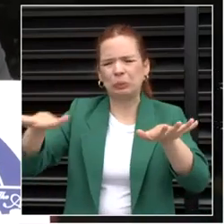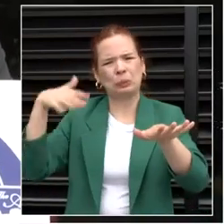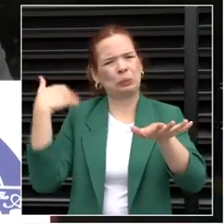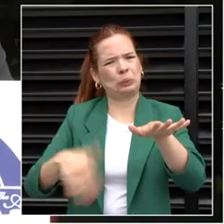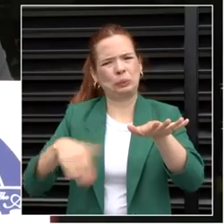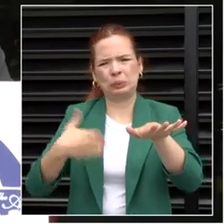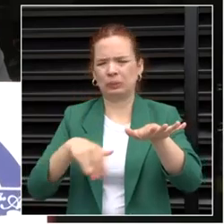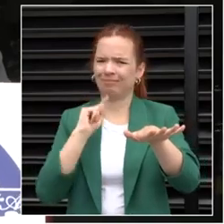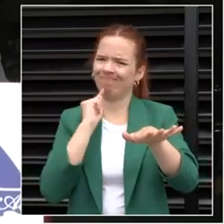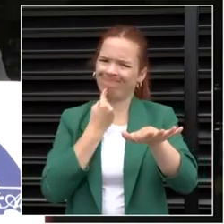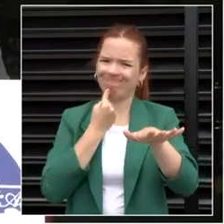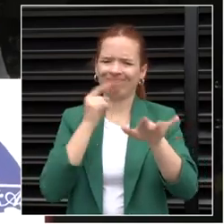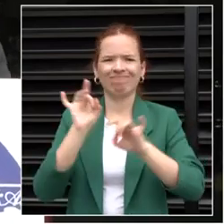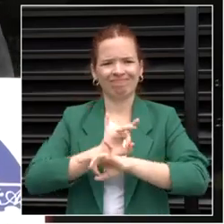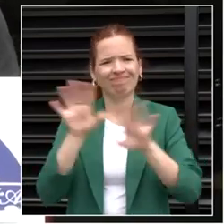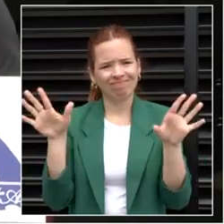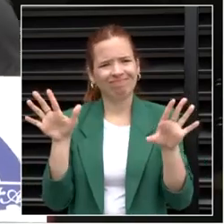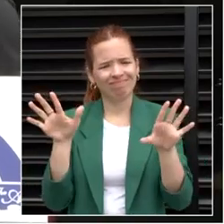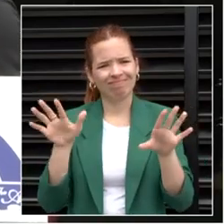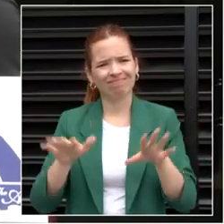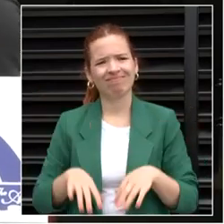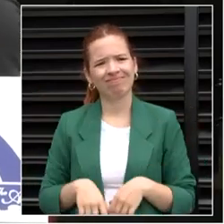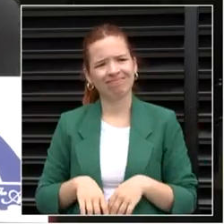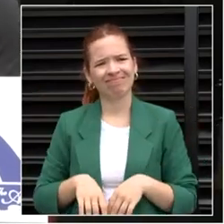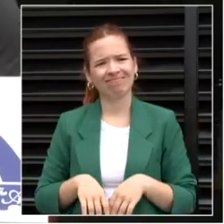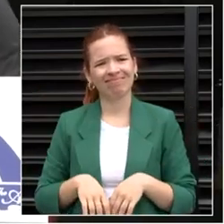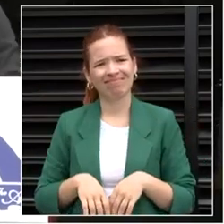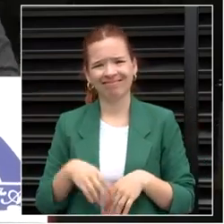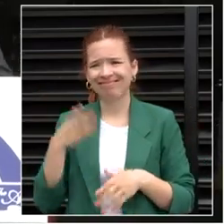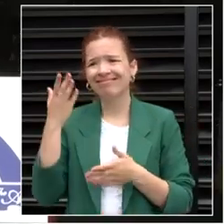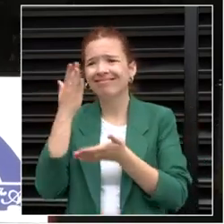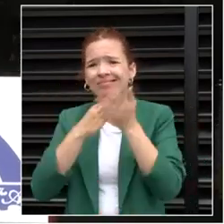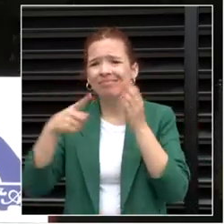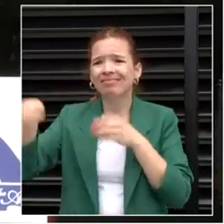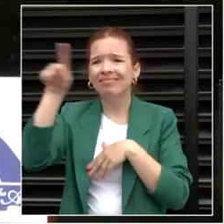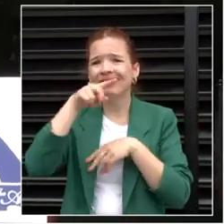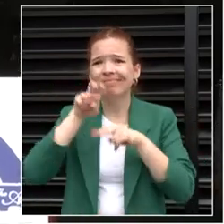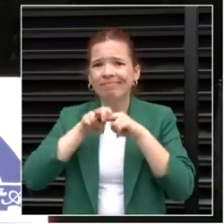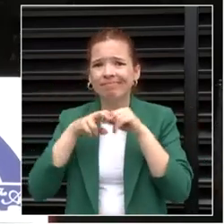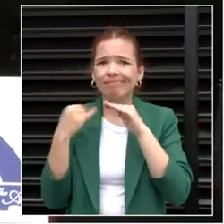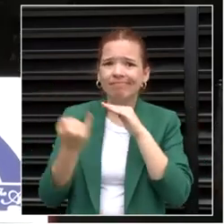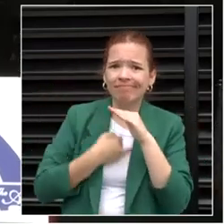Didn't have much to do, so we thought of this place. True story.